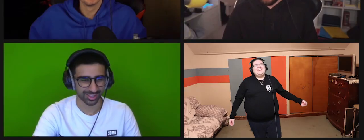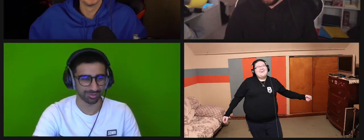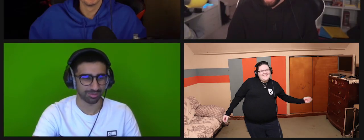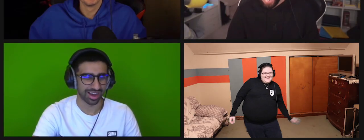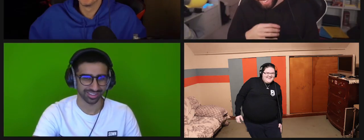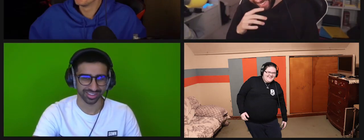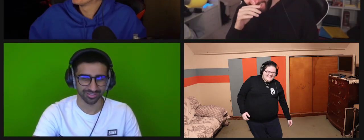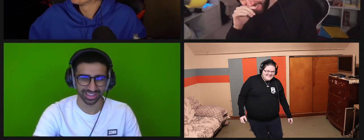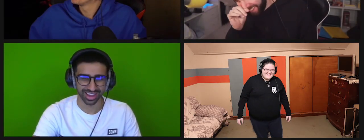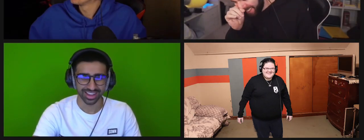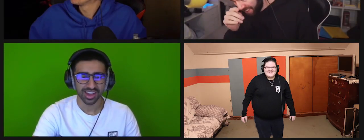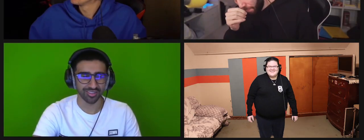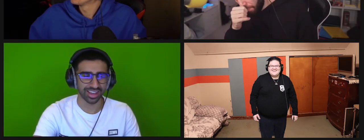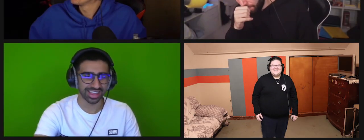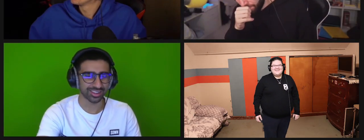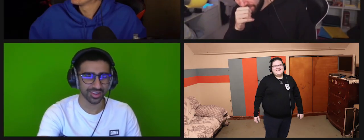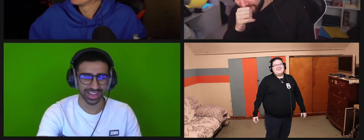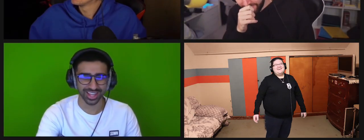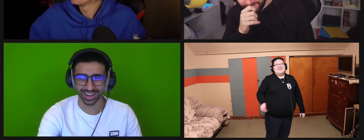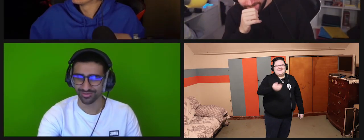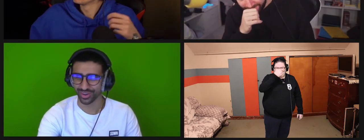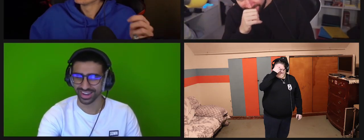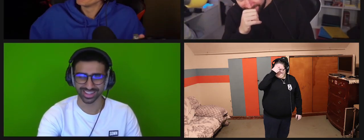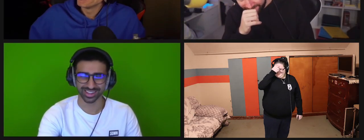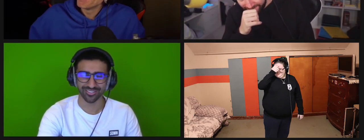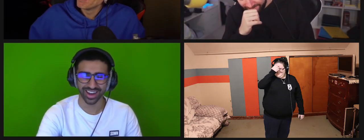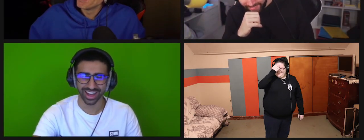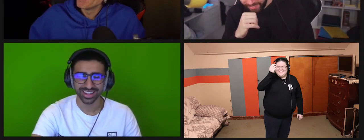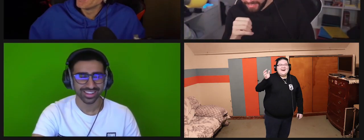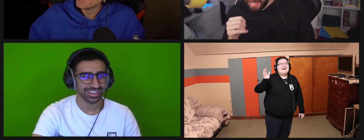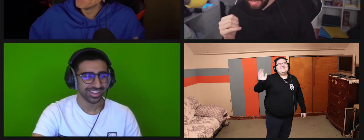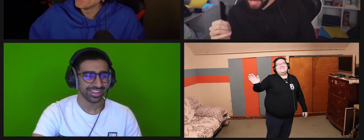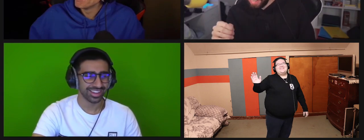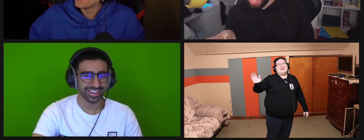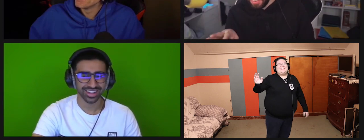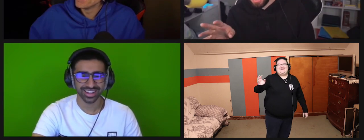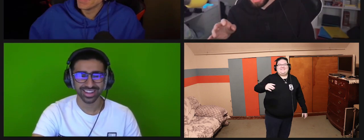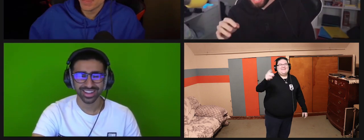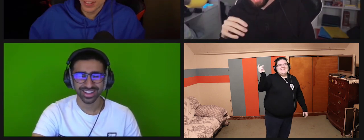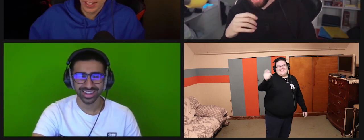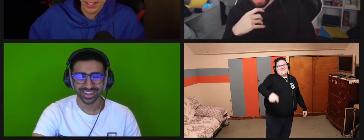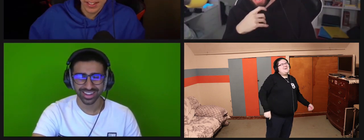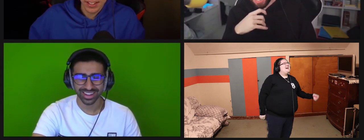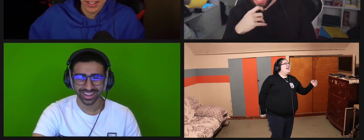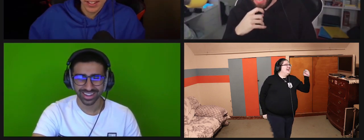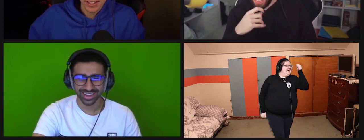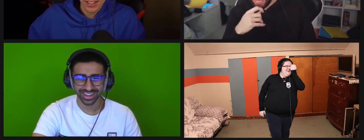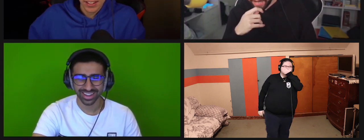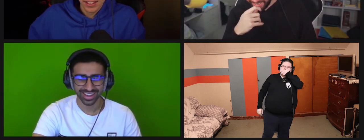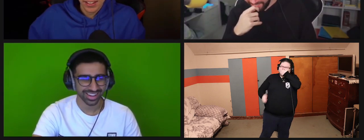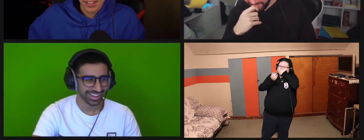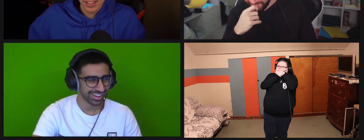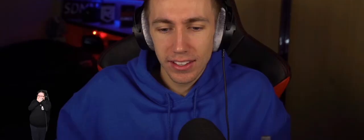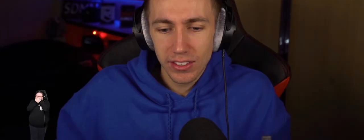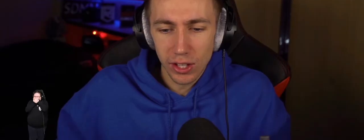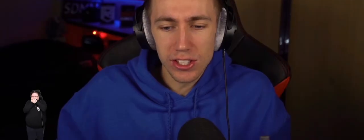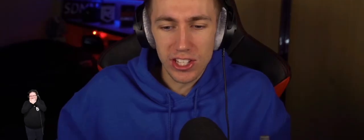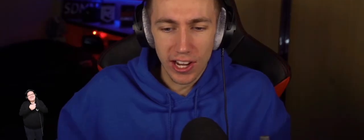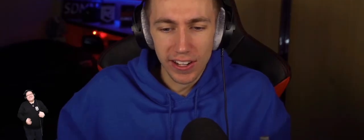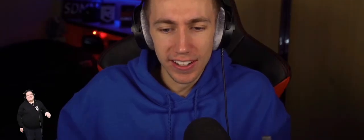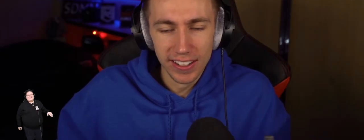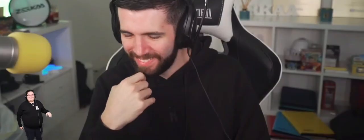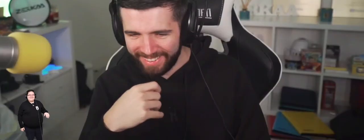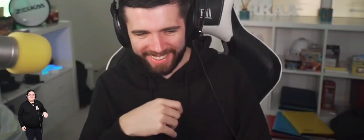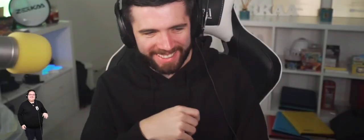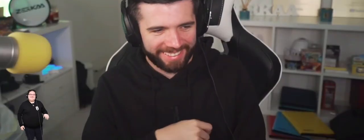Or like superpowers or something. Like I'm like, there's got to be a turning point here somewhere. Well, Simon used to play more in the shower than superpowers. So used